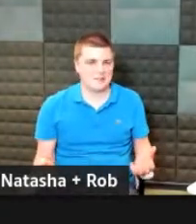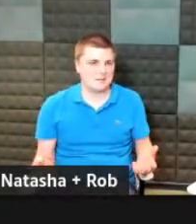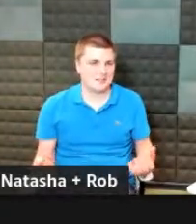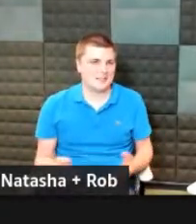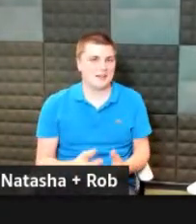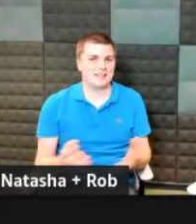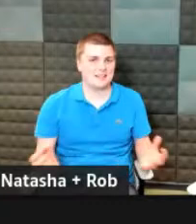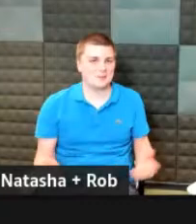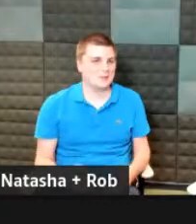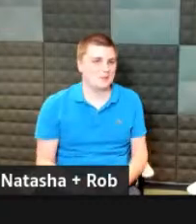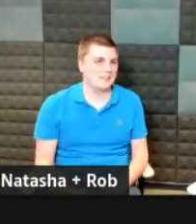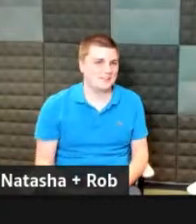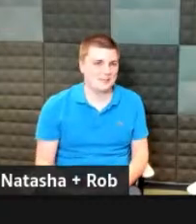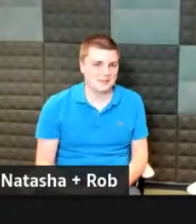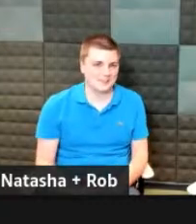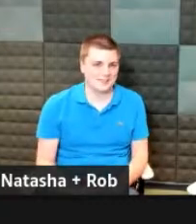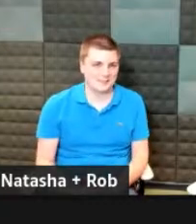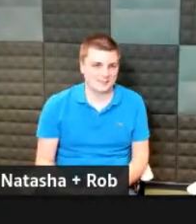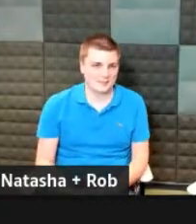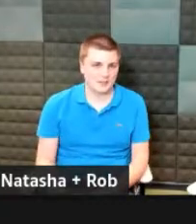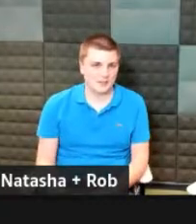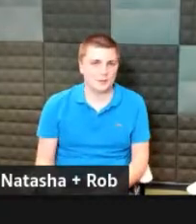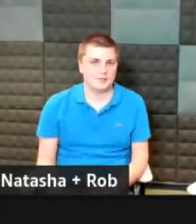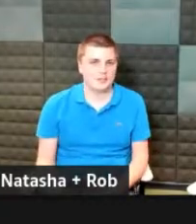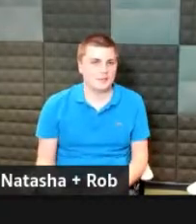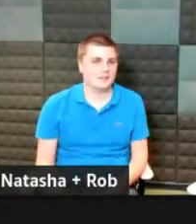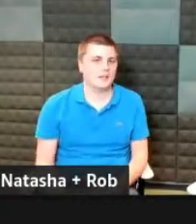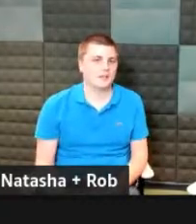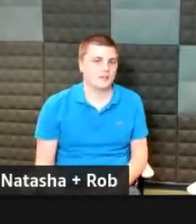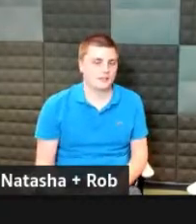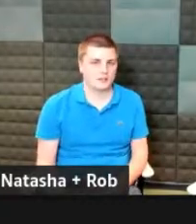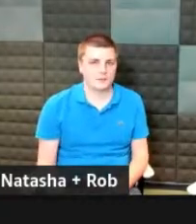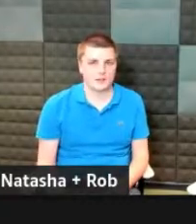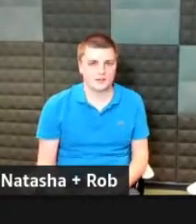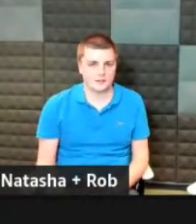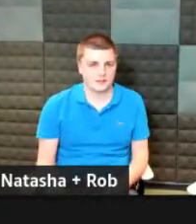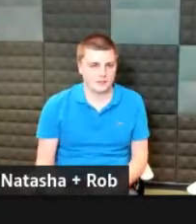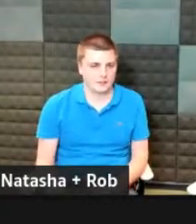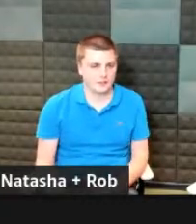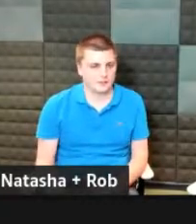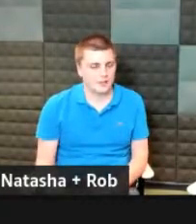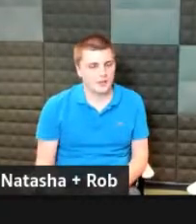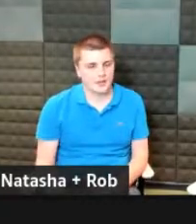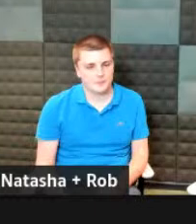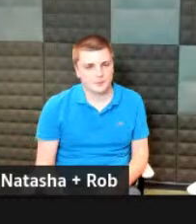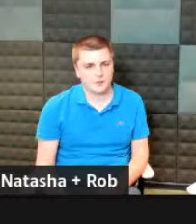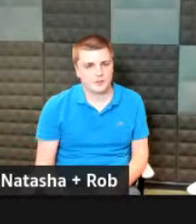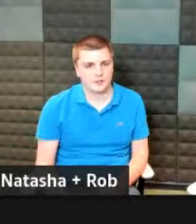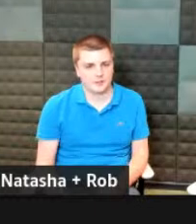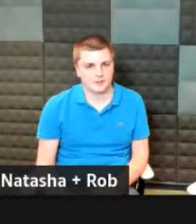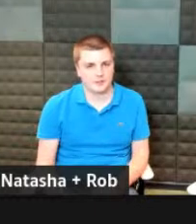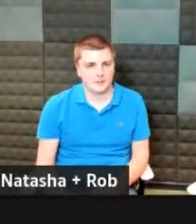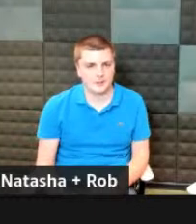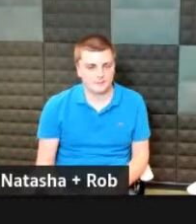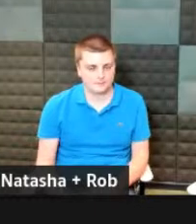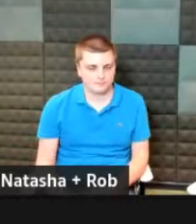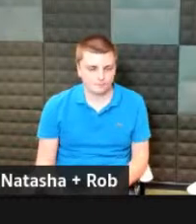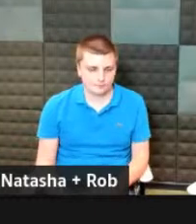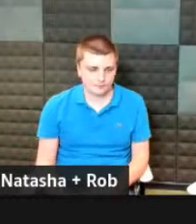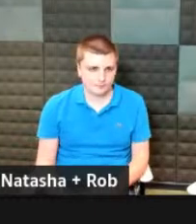your replicas, they might land all in one EC2 instance. So we recommend taking a look at kind of these different kind of topology zones